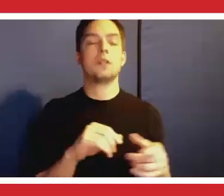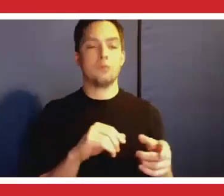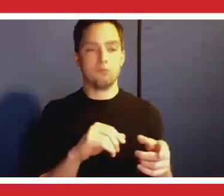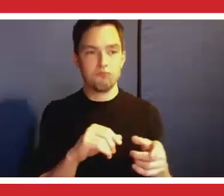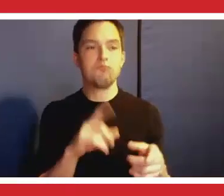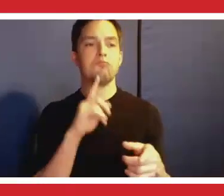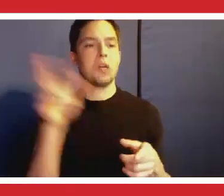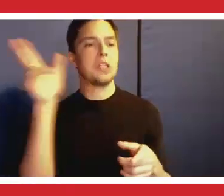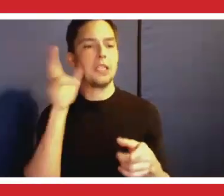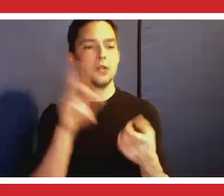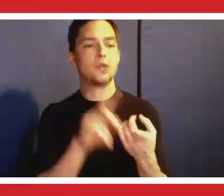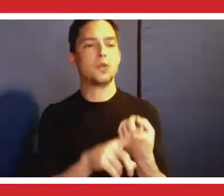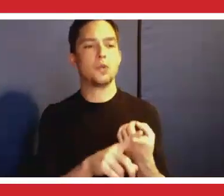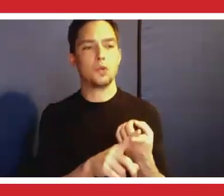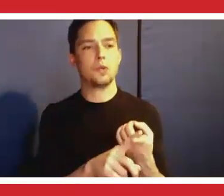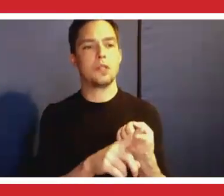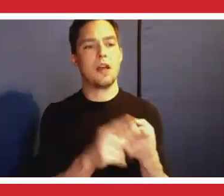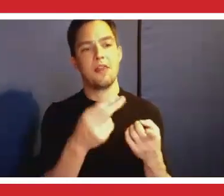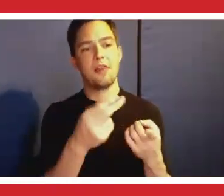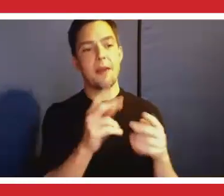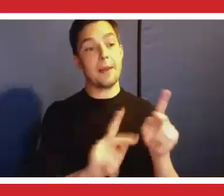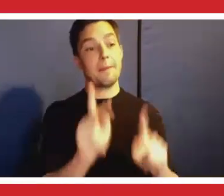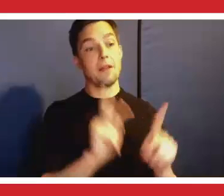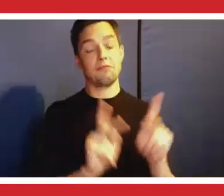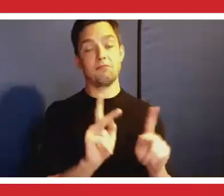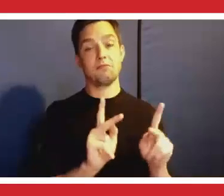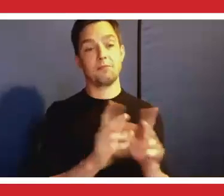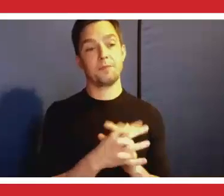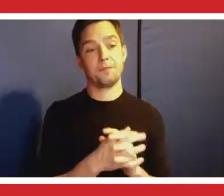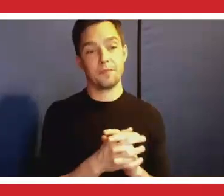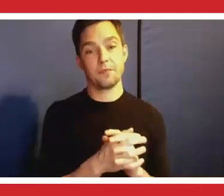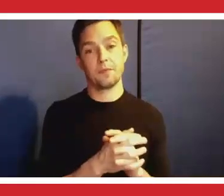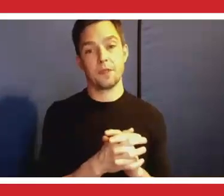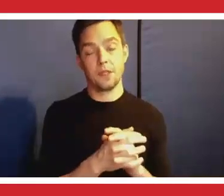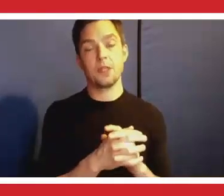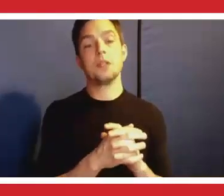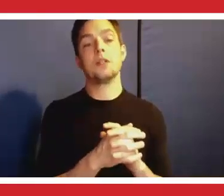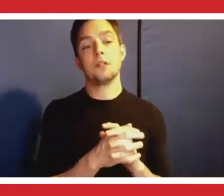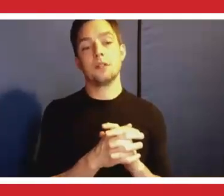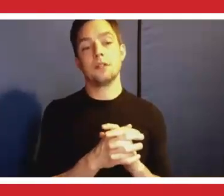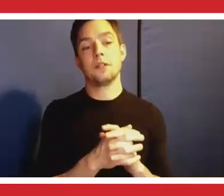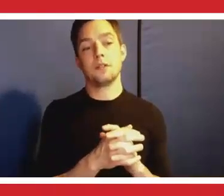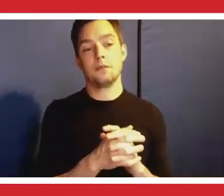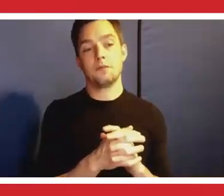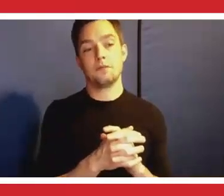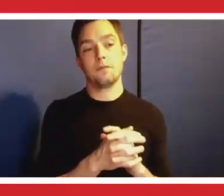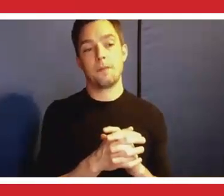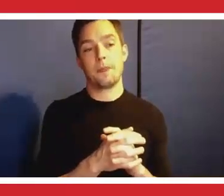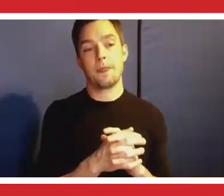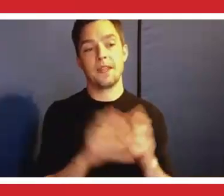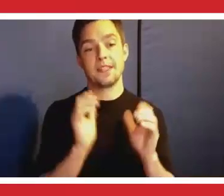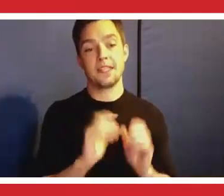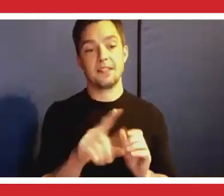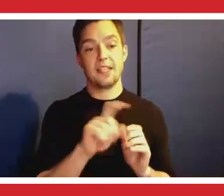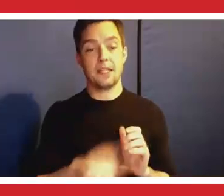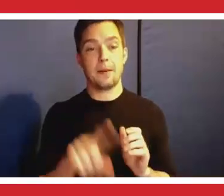listen to the people. Citizens need to be heard, and they